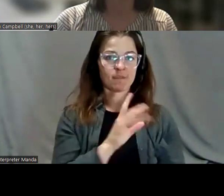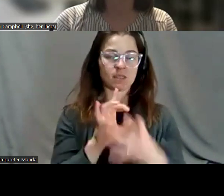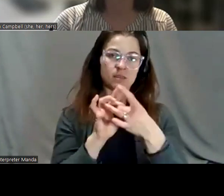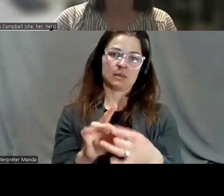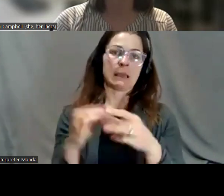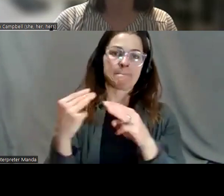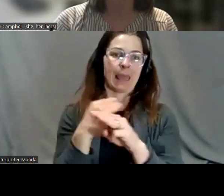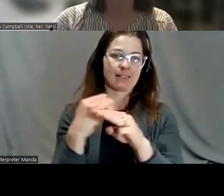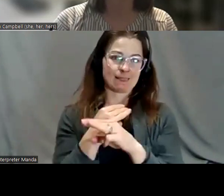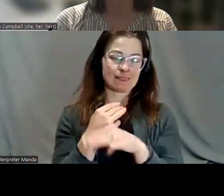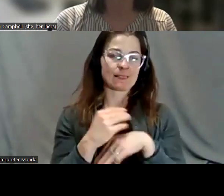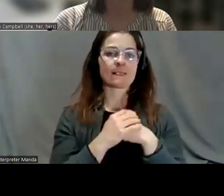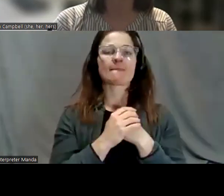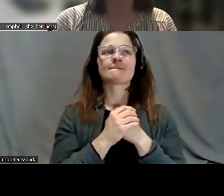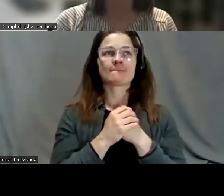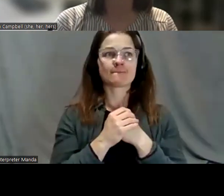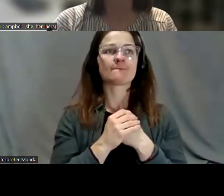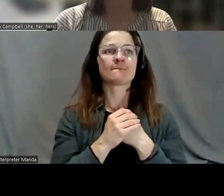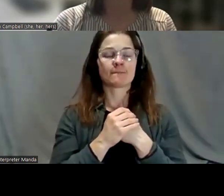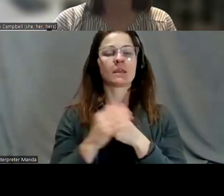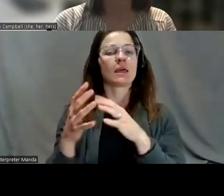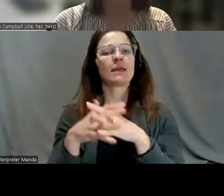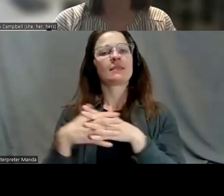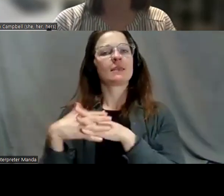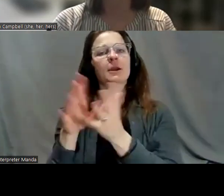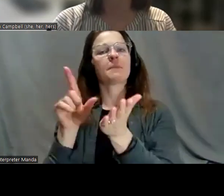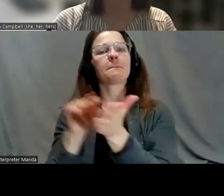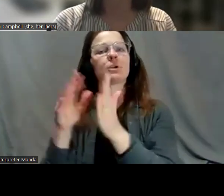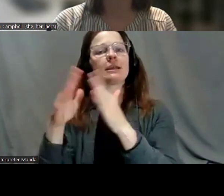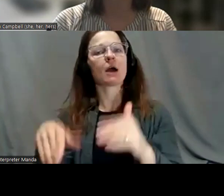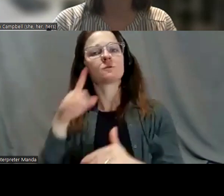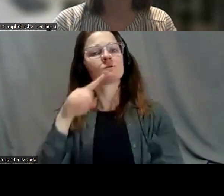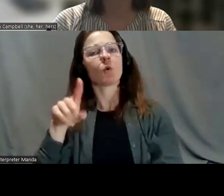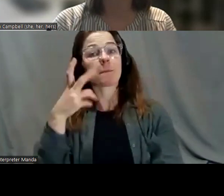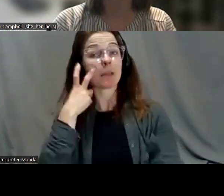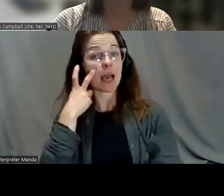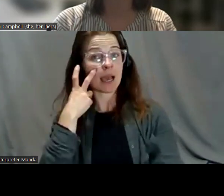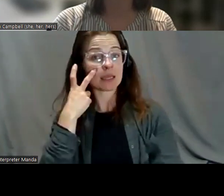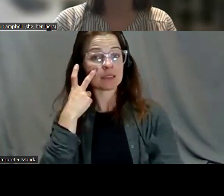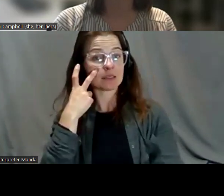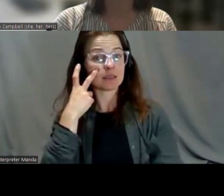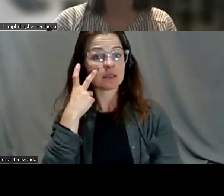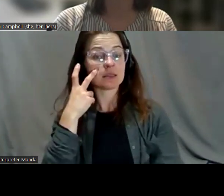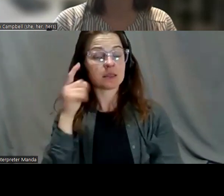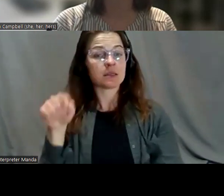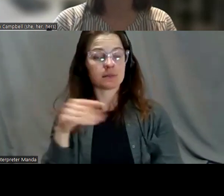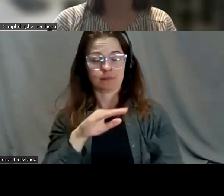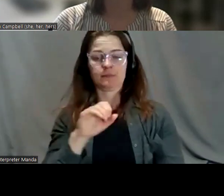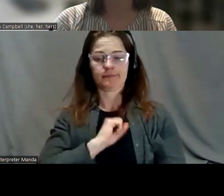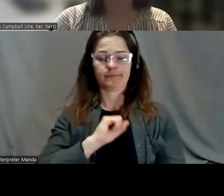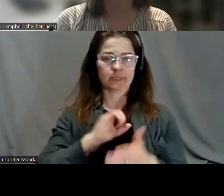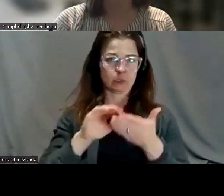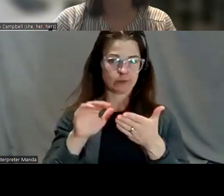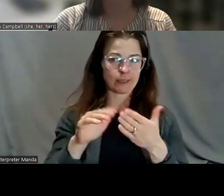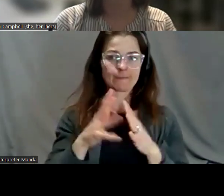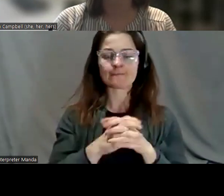mathematics, I know that the American Printing House for the Blind, which is excuse me, which